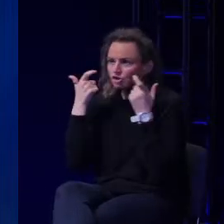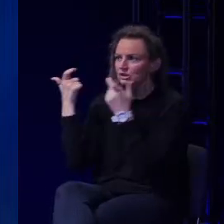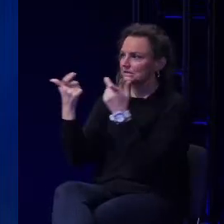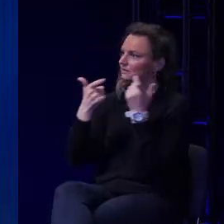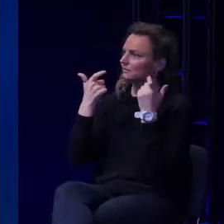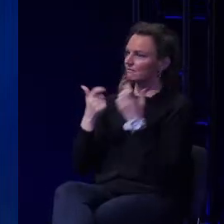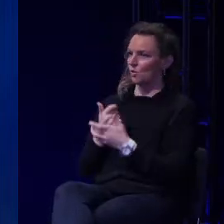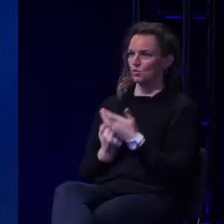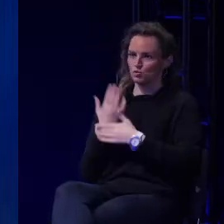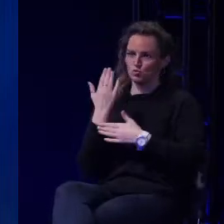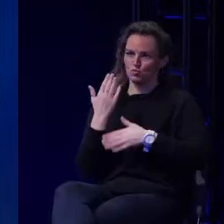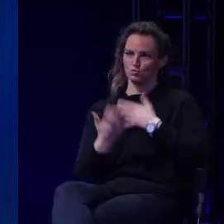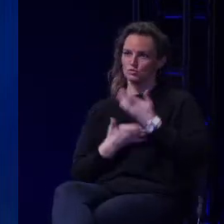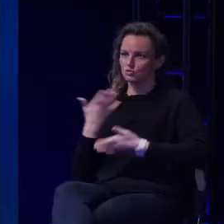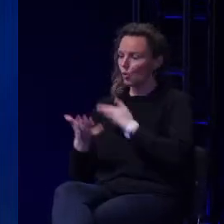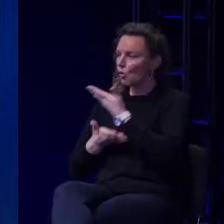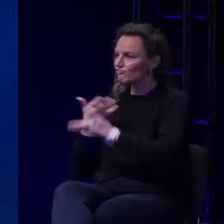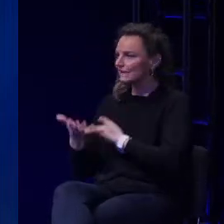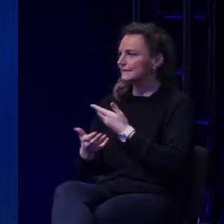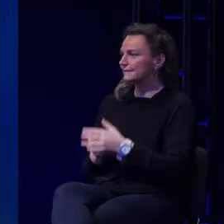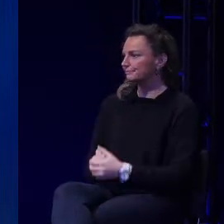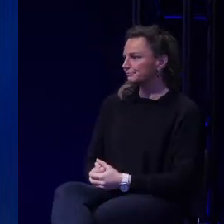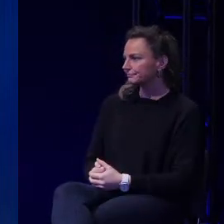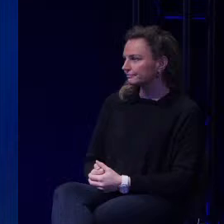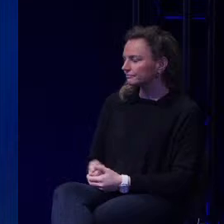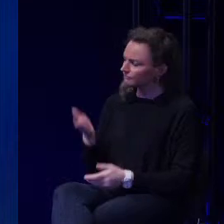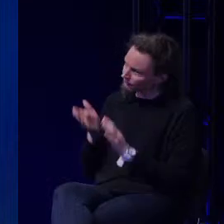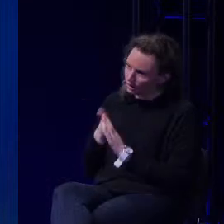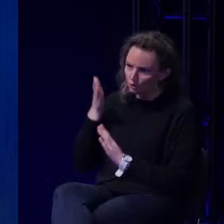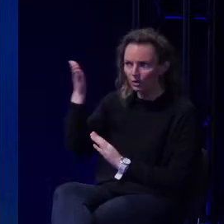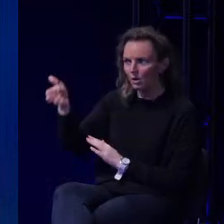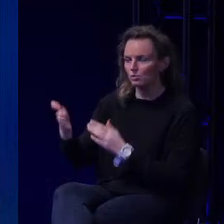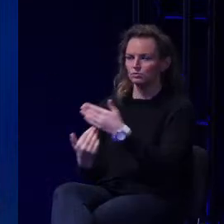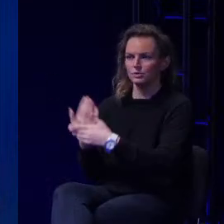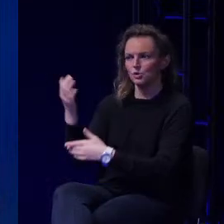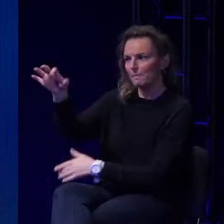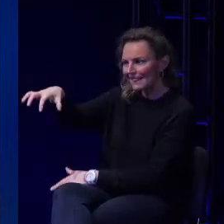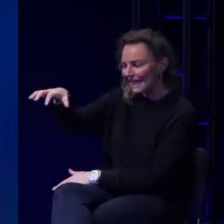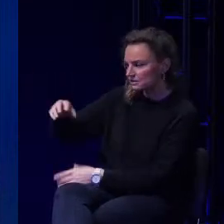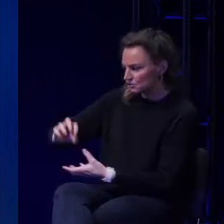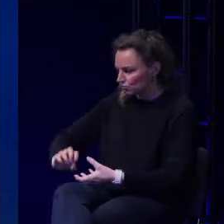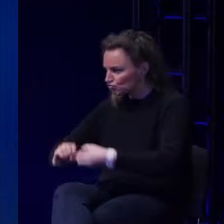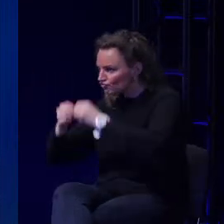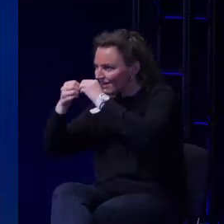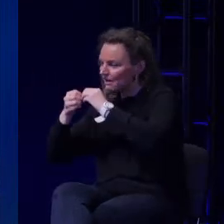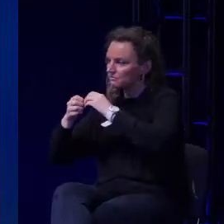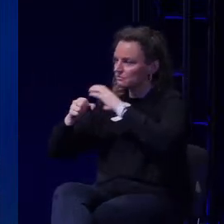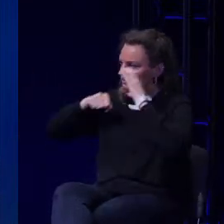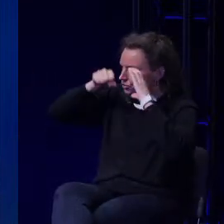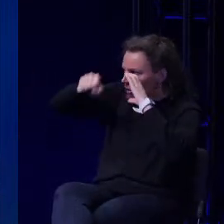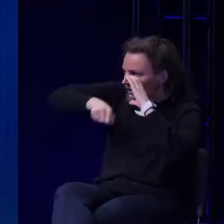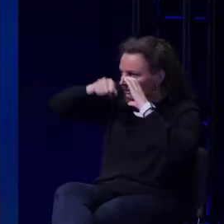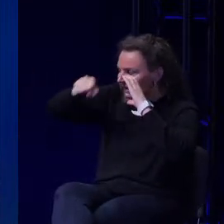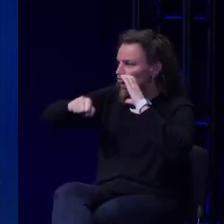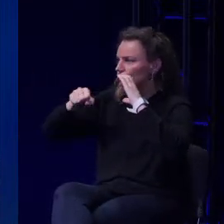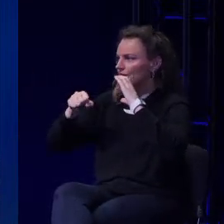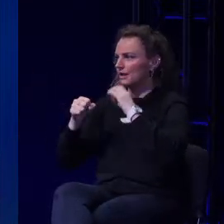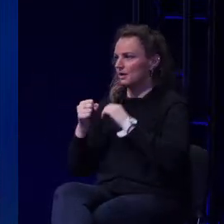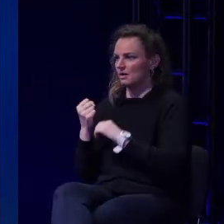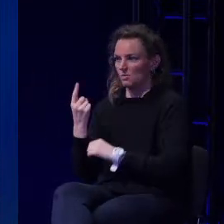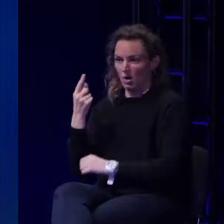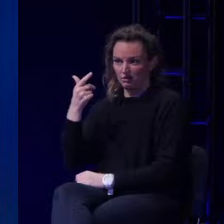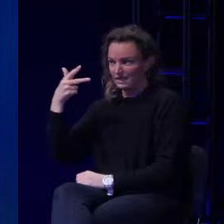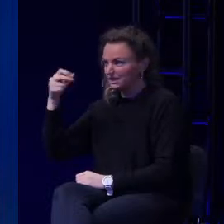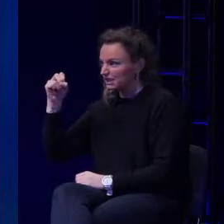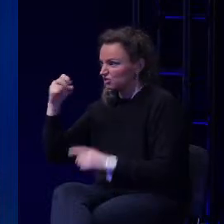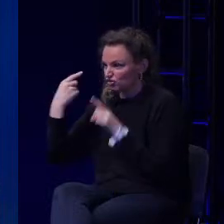about it later, but you know, going out to make a documentary, taking a 180-degree turn, starting on another